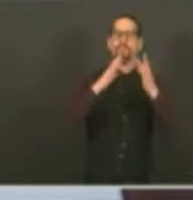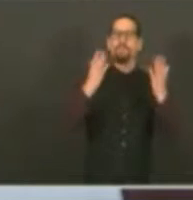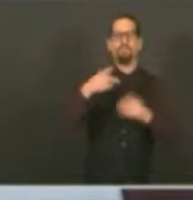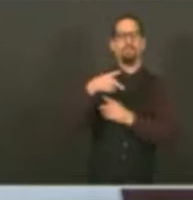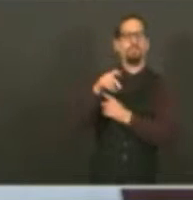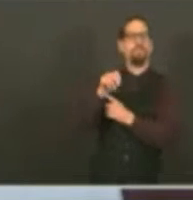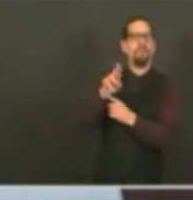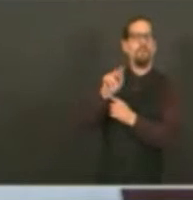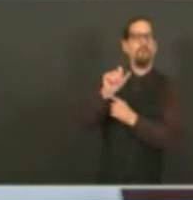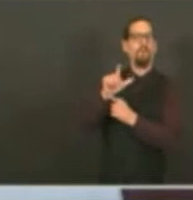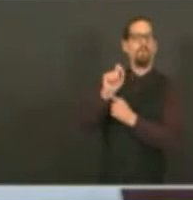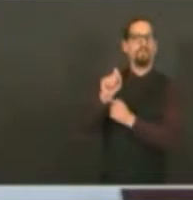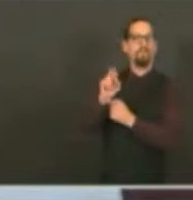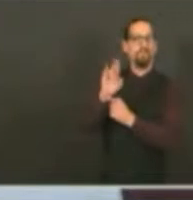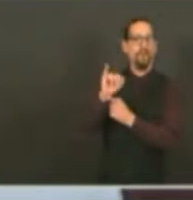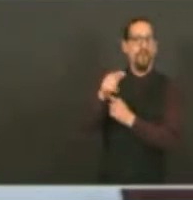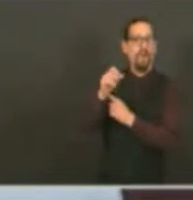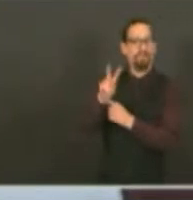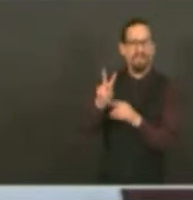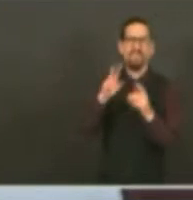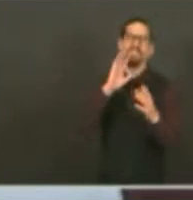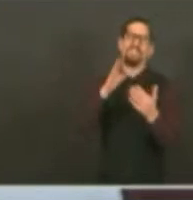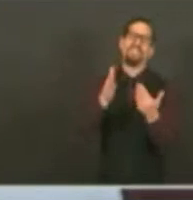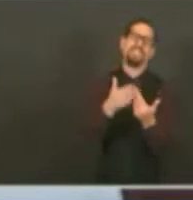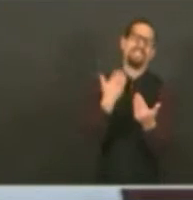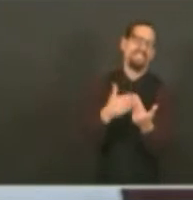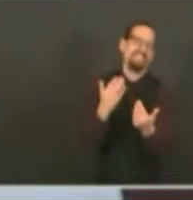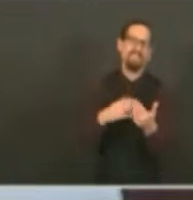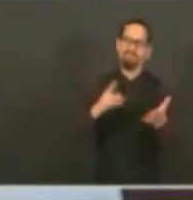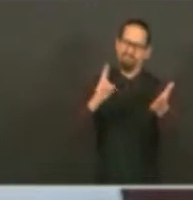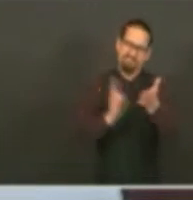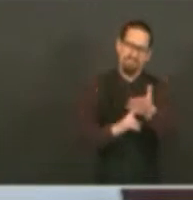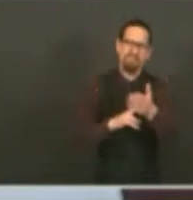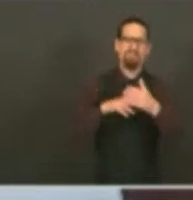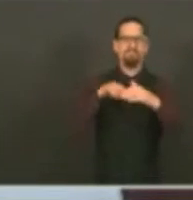You can go online, get your own results. If you're positive,